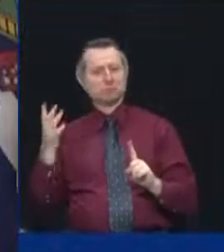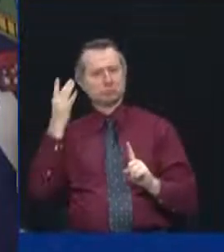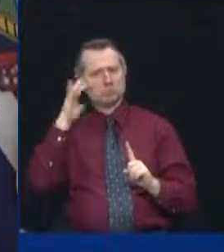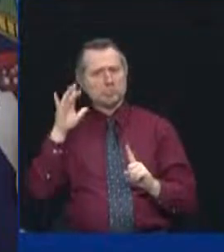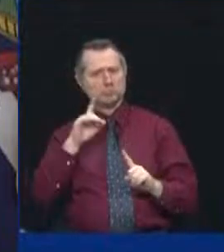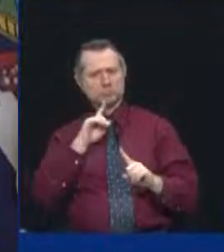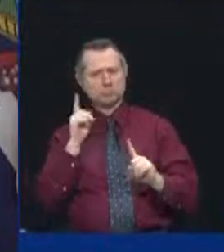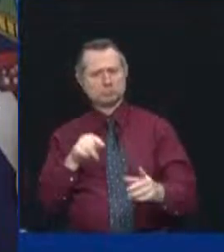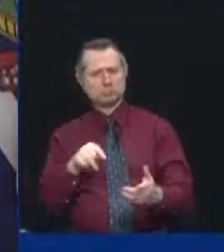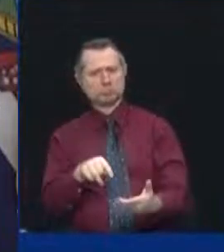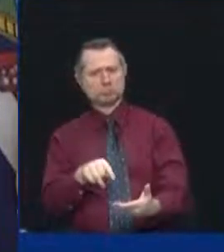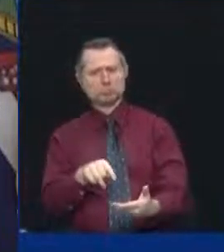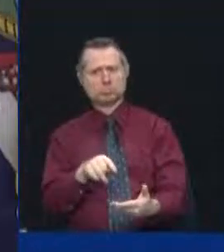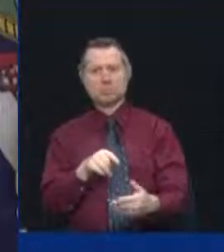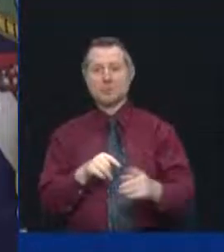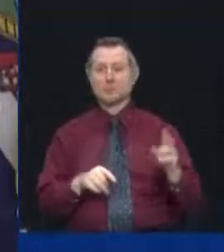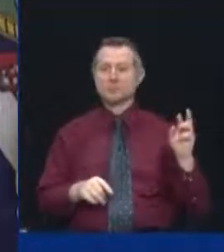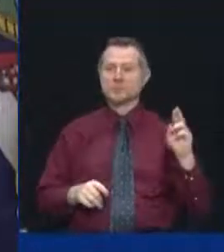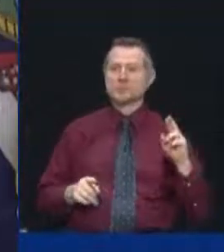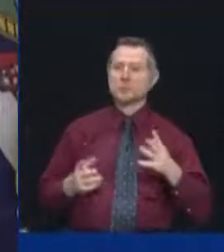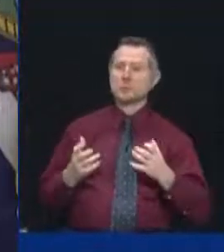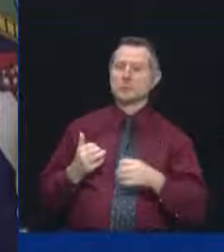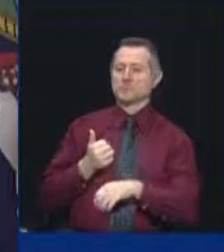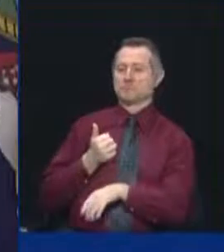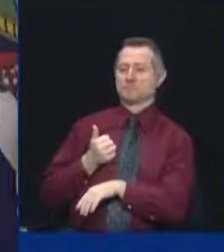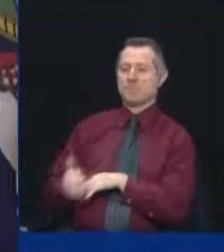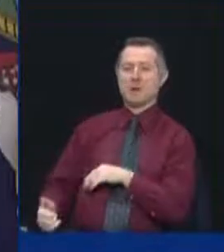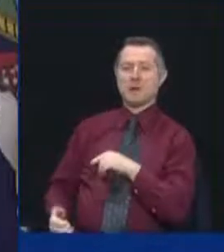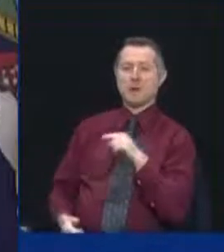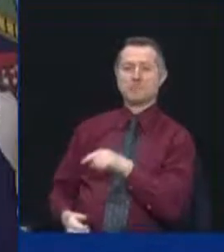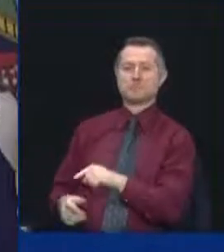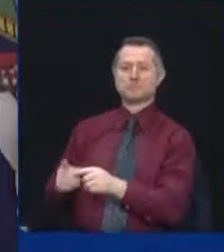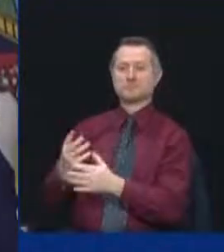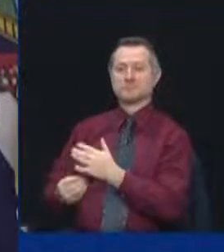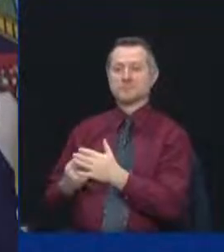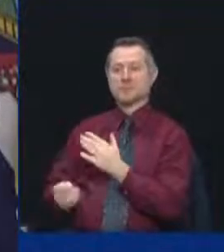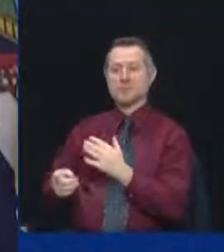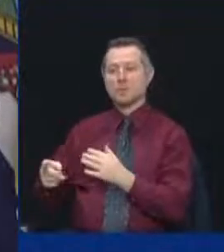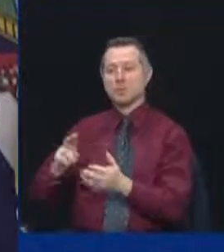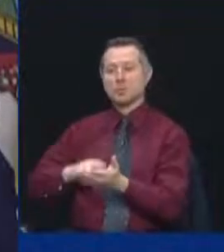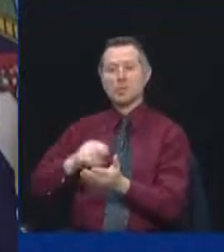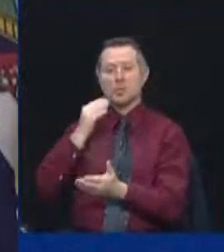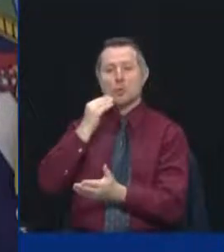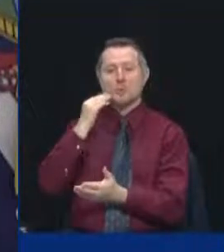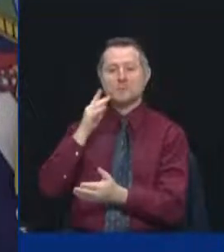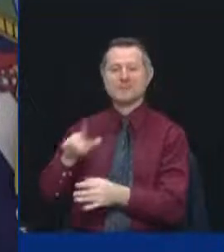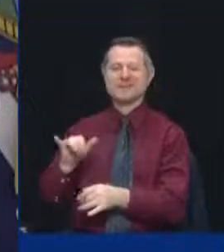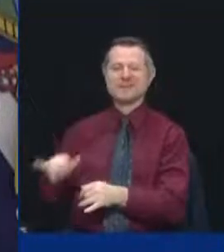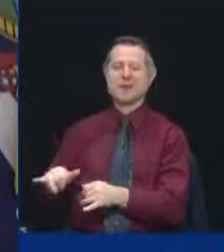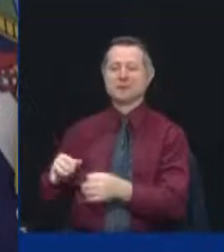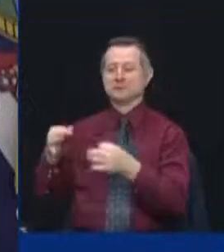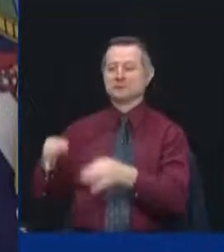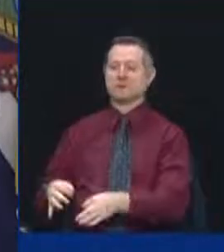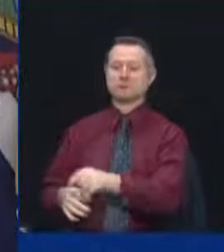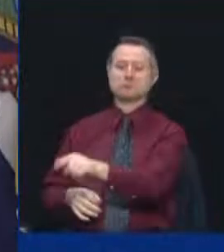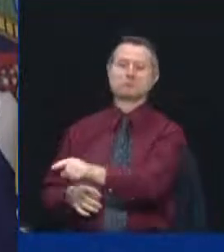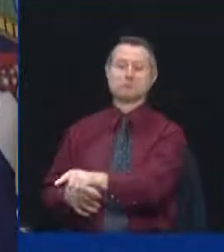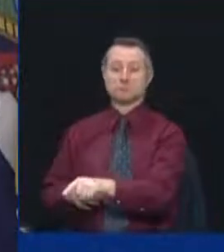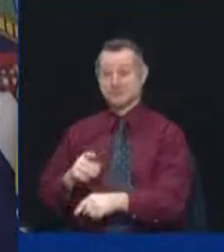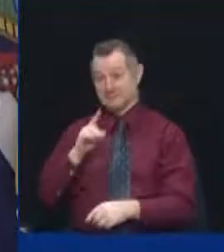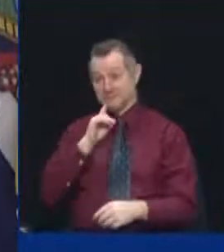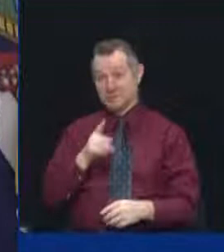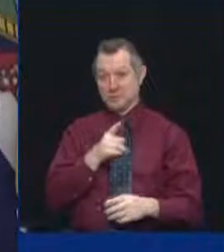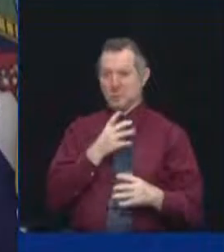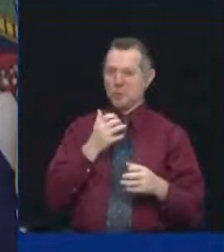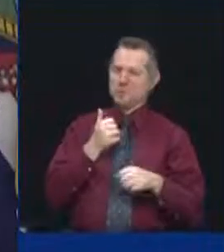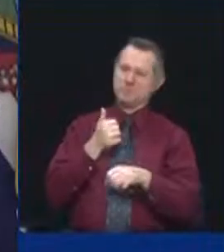wanted to blame nursing home deaths on that order. They then wanted to blame a report that